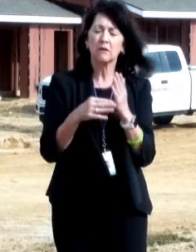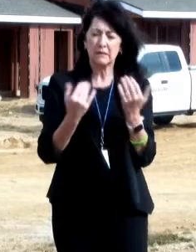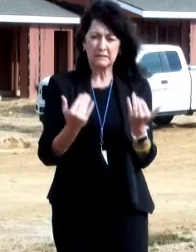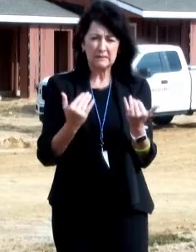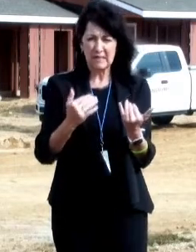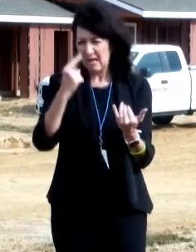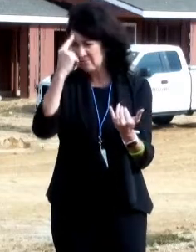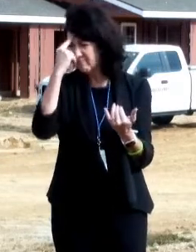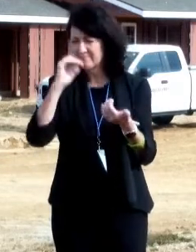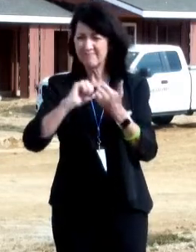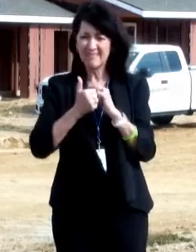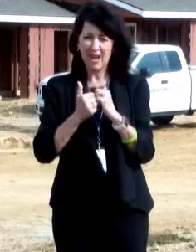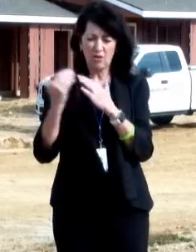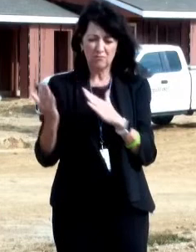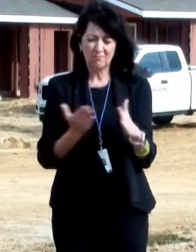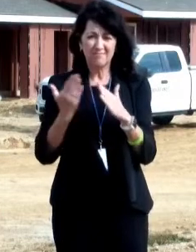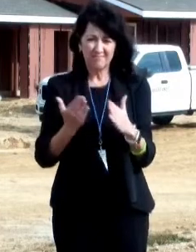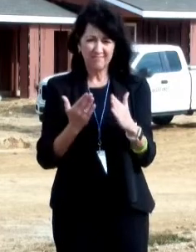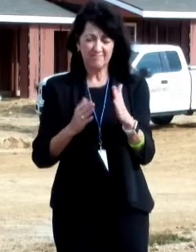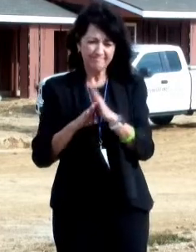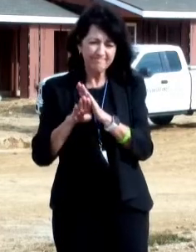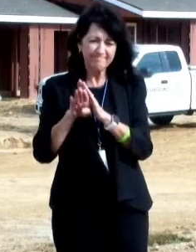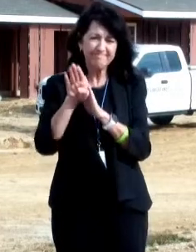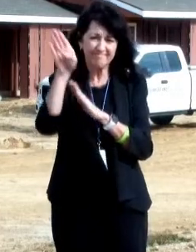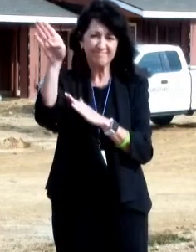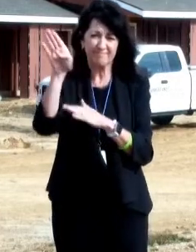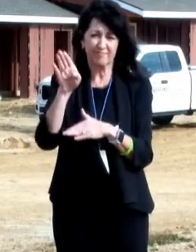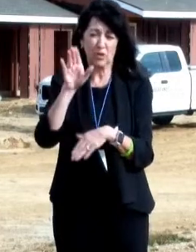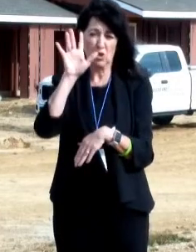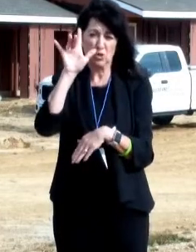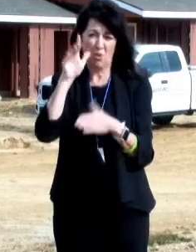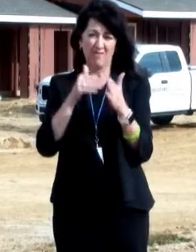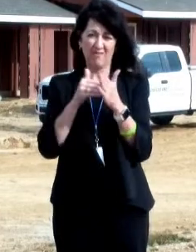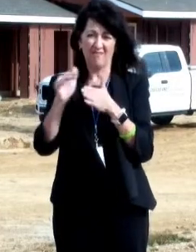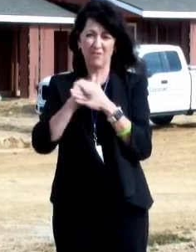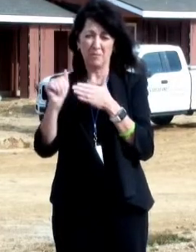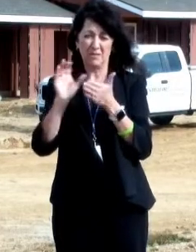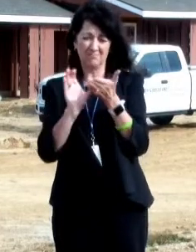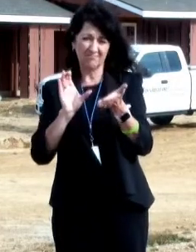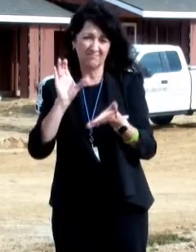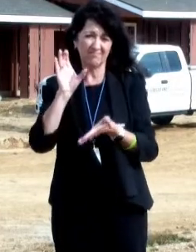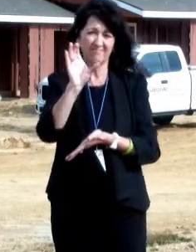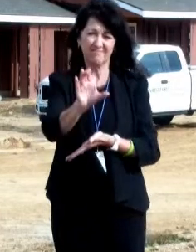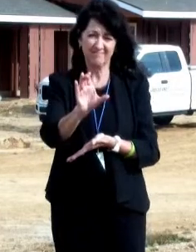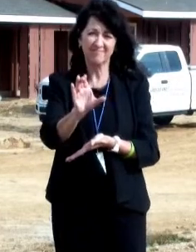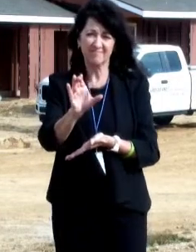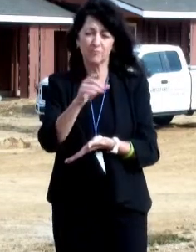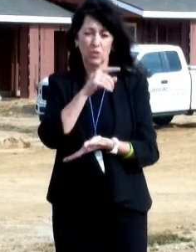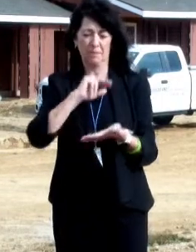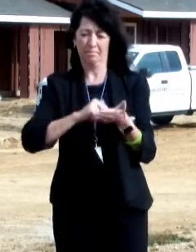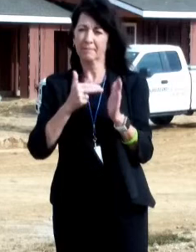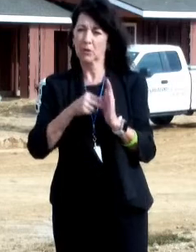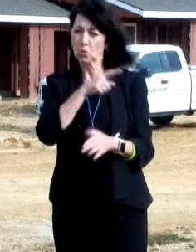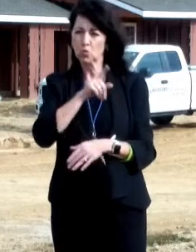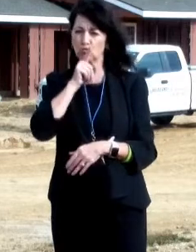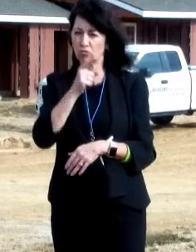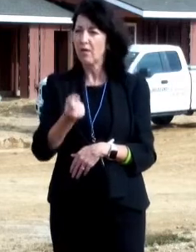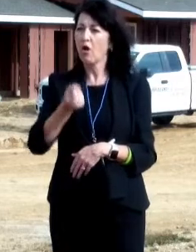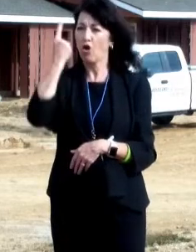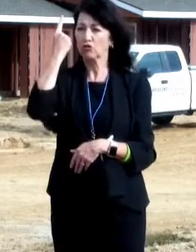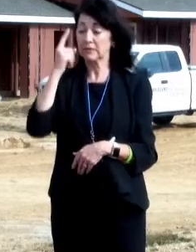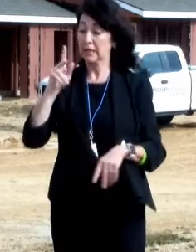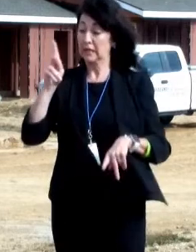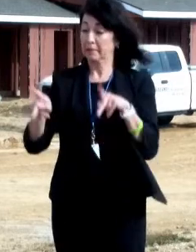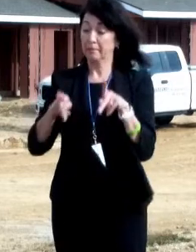chose to put $25 million into this project, I think is a tribute to your understanding of the importance of housing for